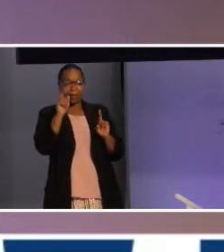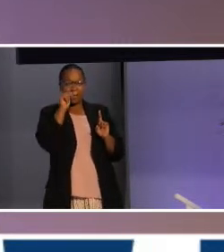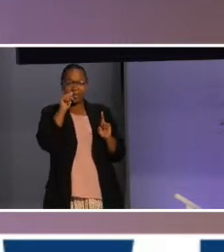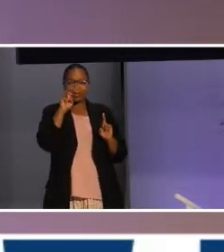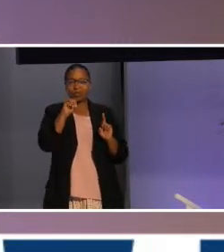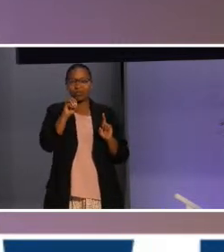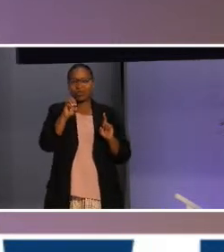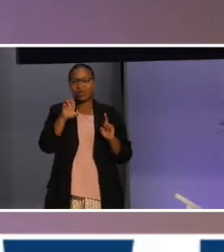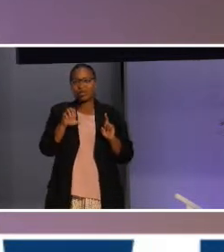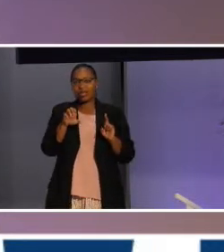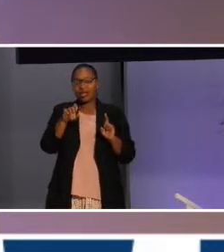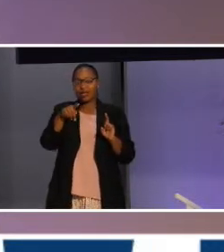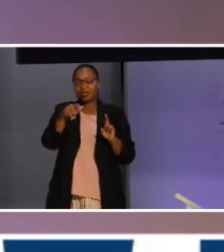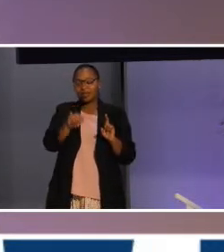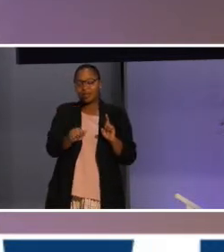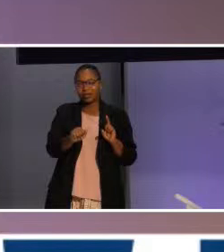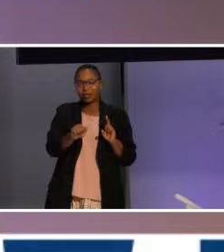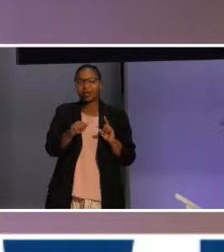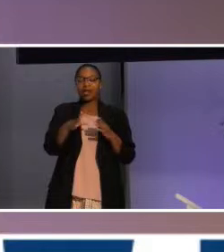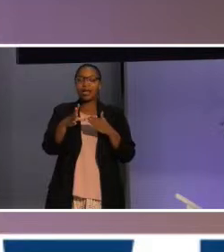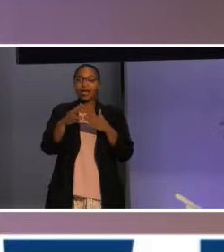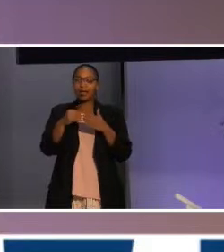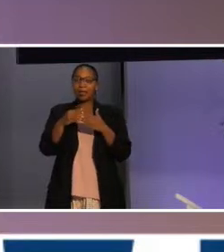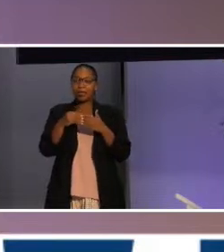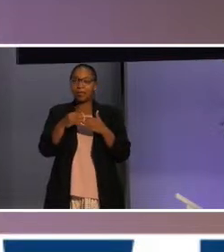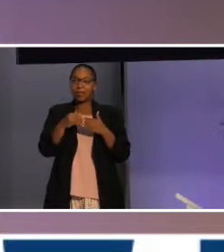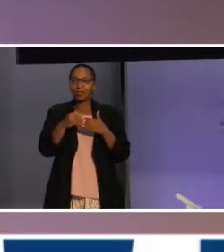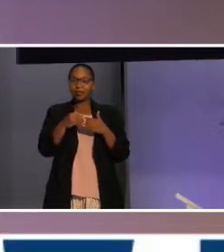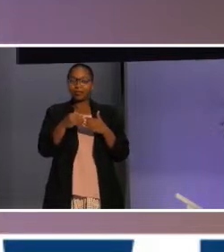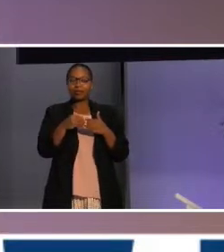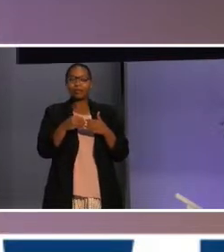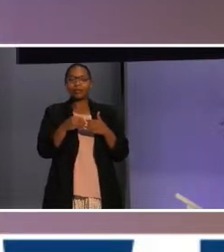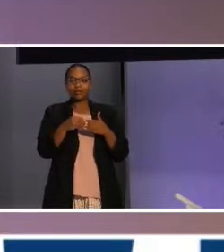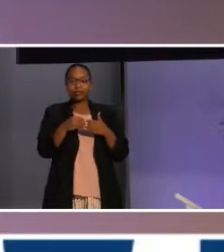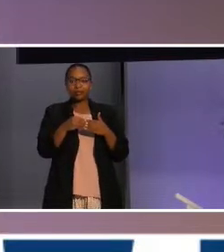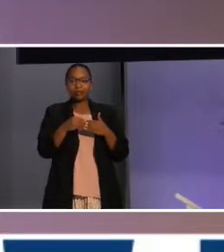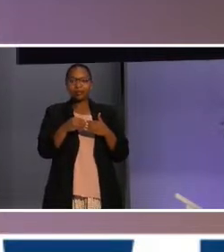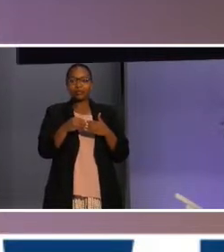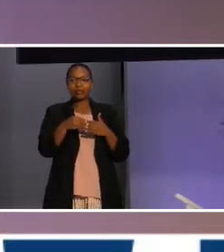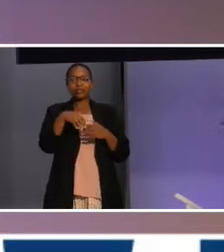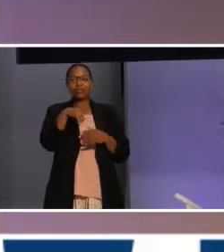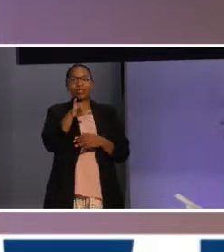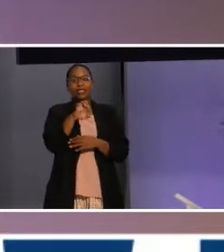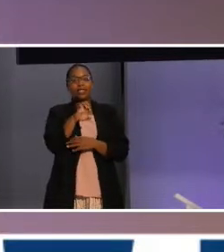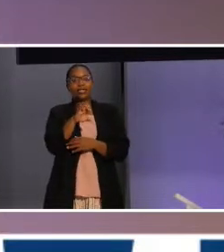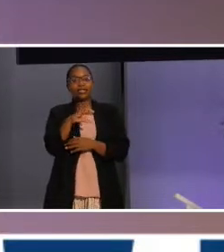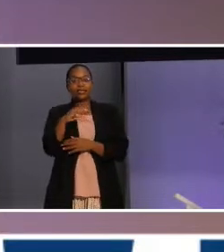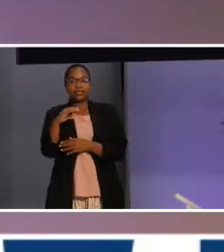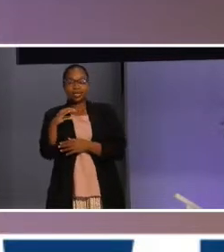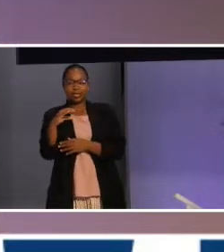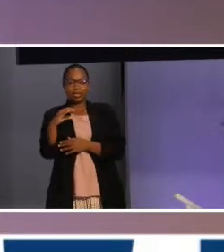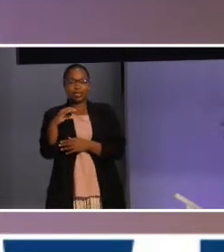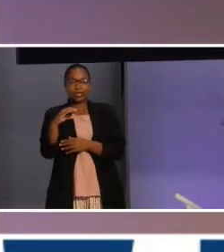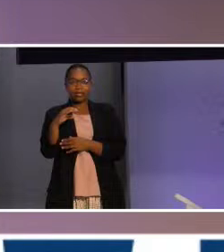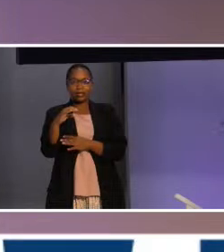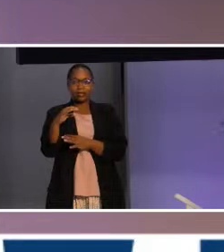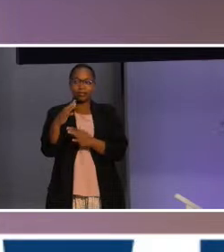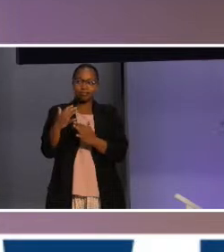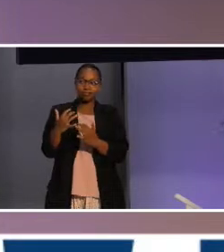Moepya, and members of the Electoral Commission,